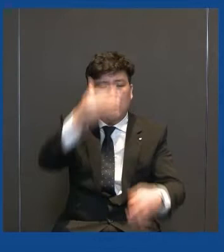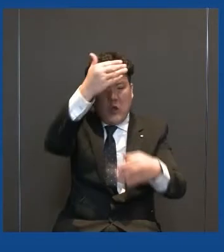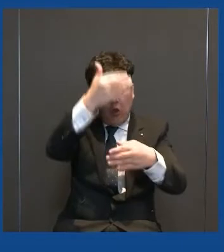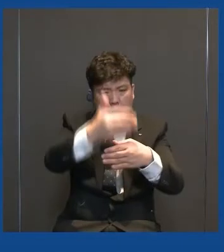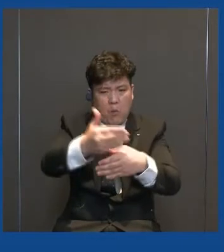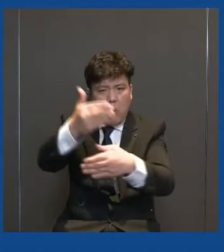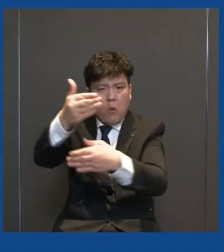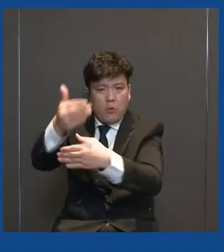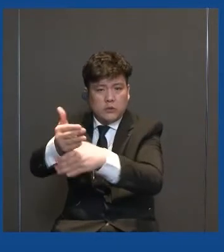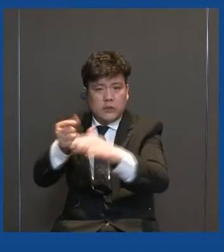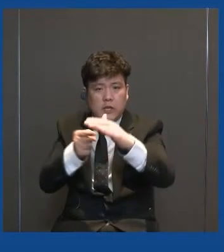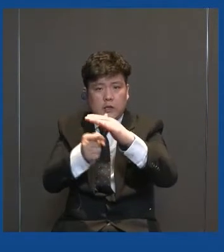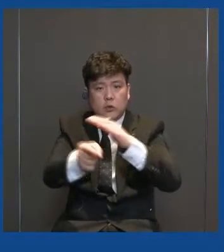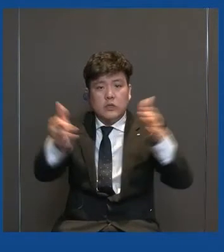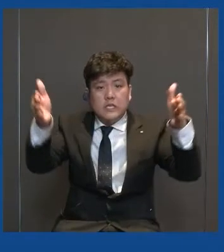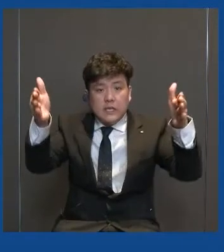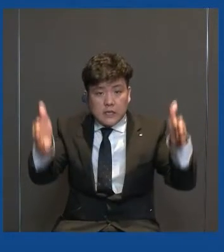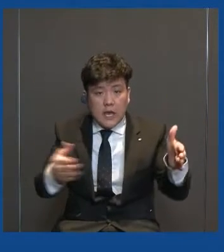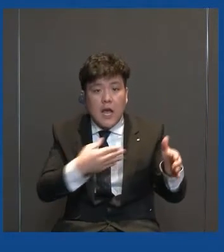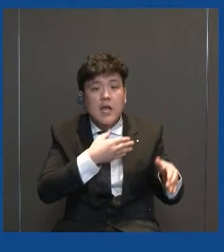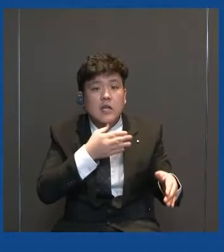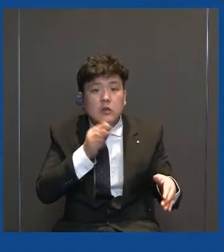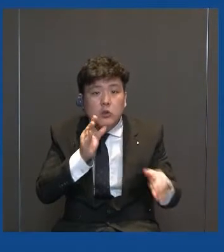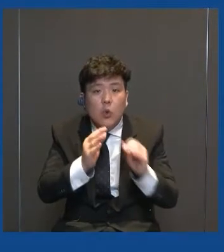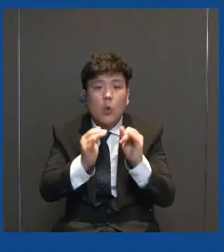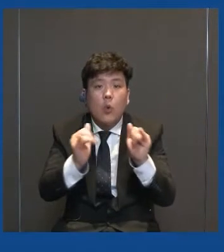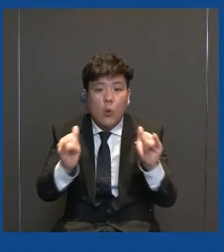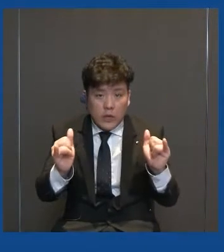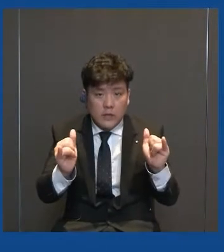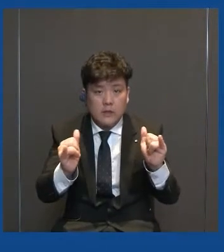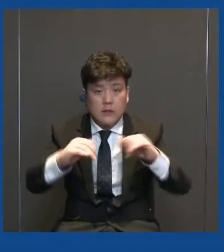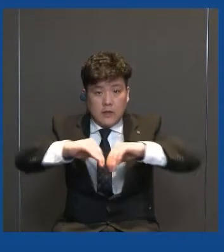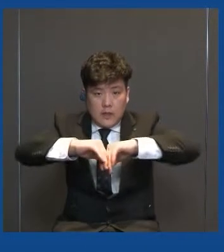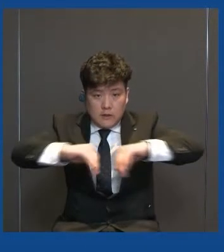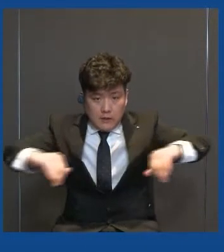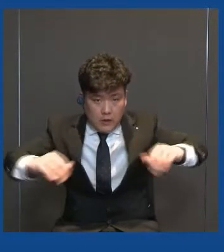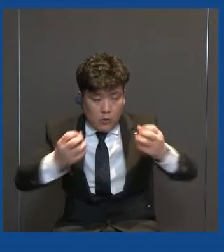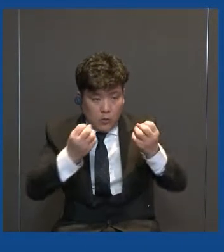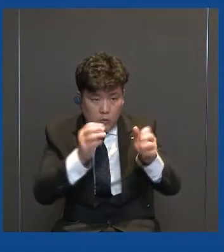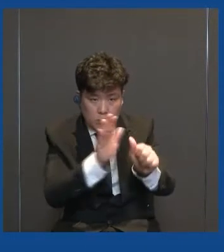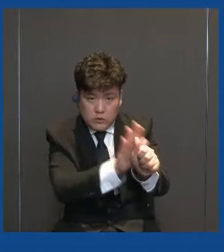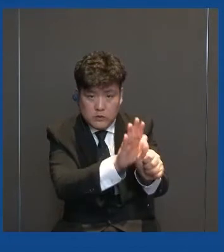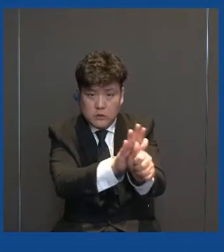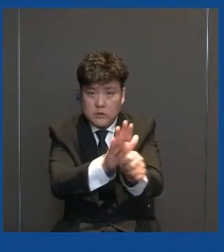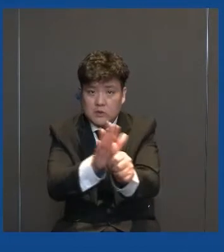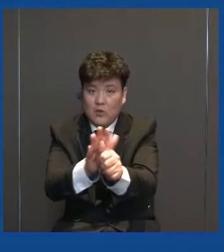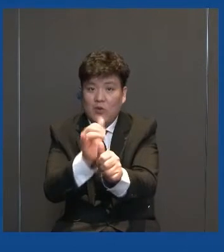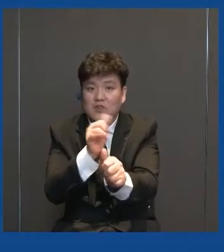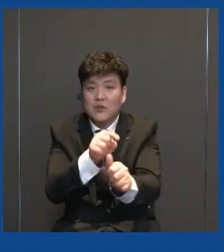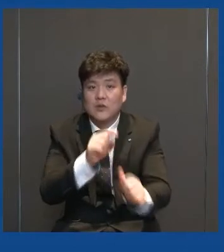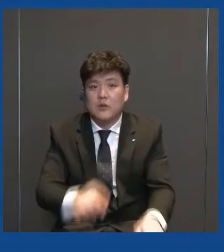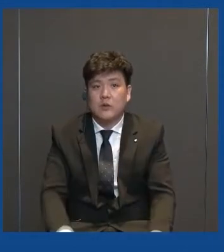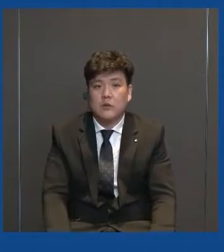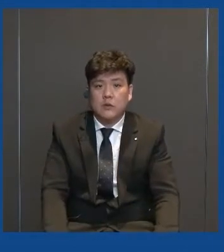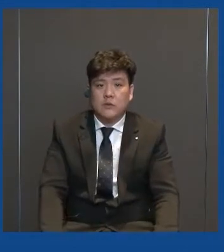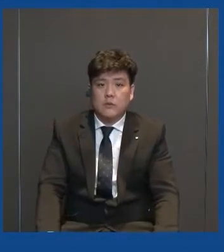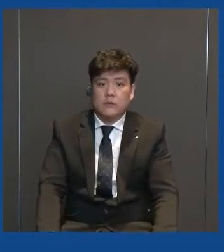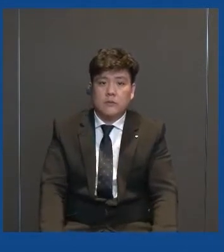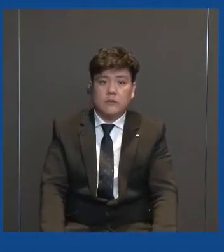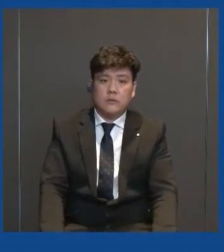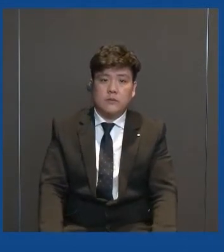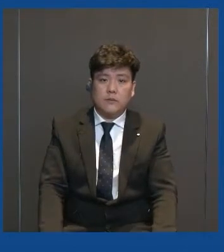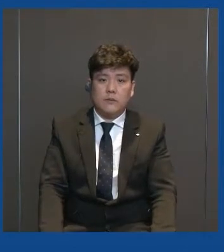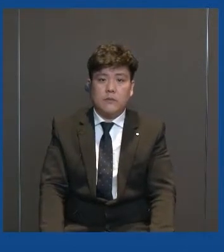As already mentioned, many EU countries have introduced initiatives to help the elderly with shopping and for food